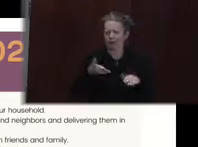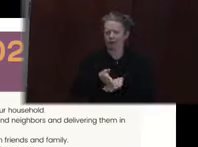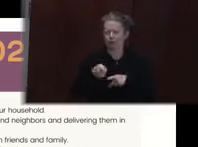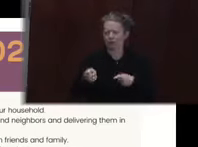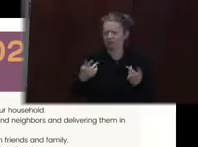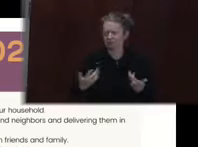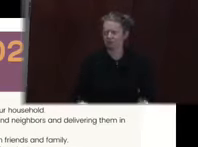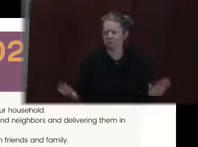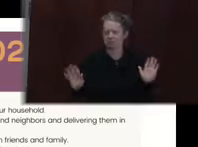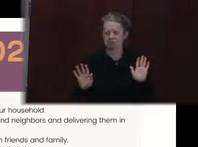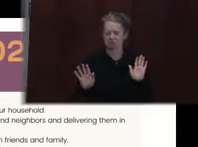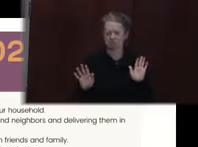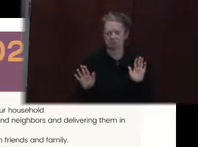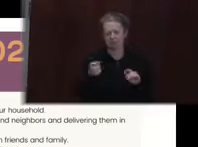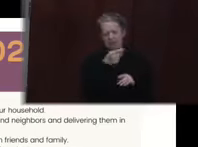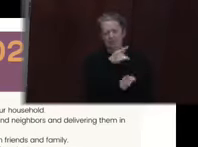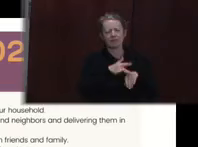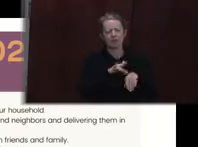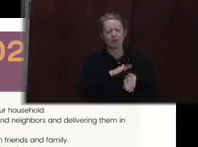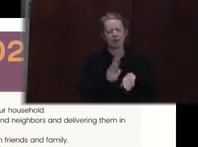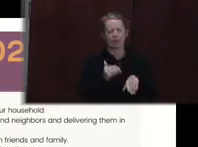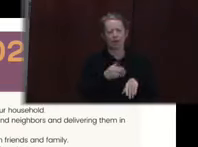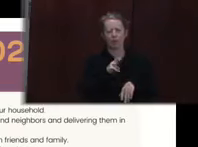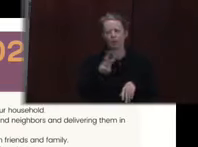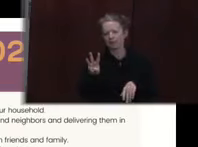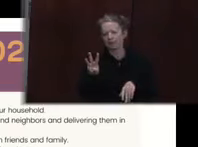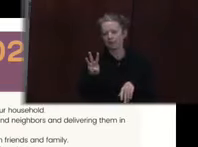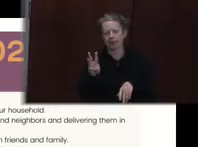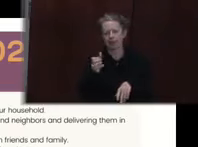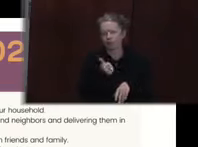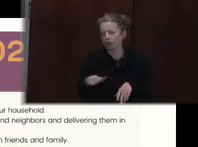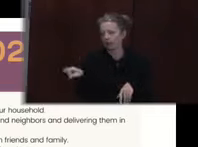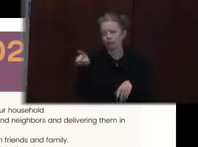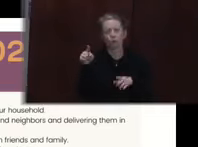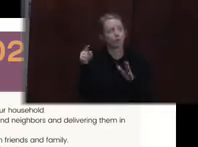will be on our website for folks to access.